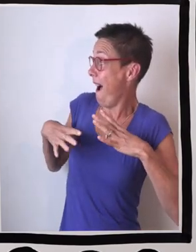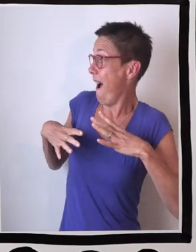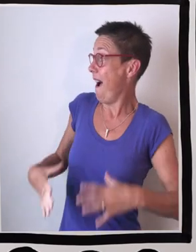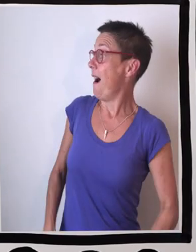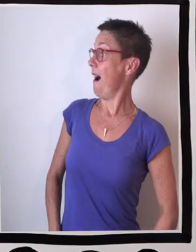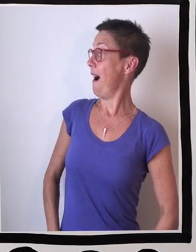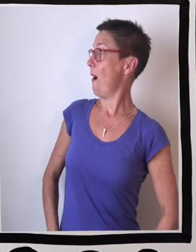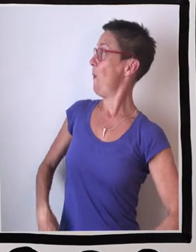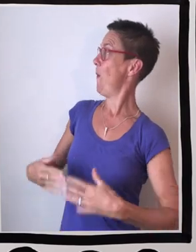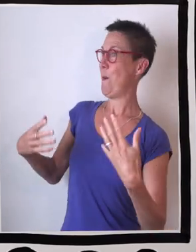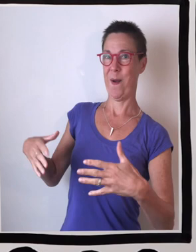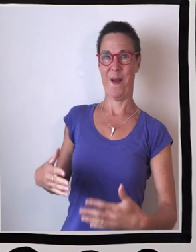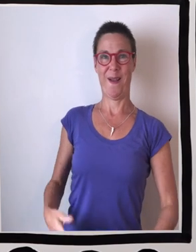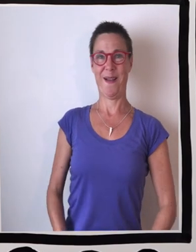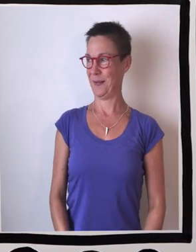Ping, ping.